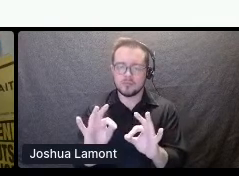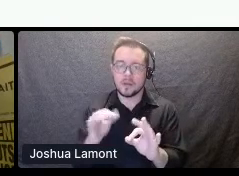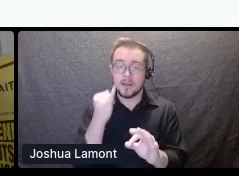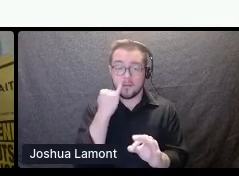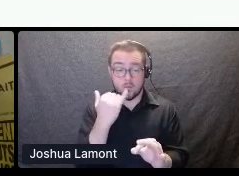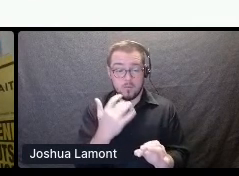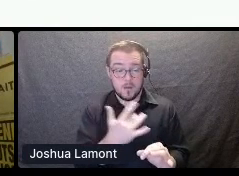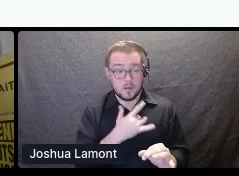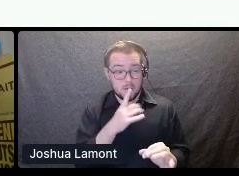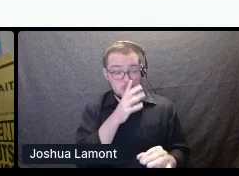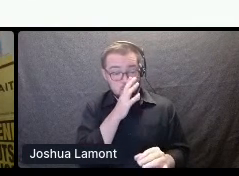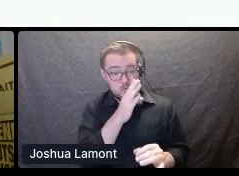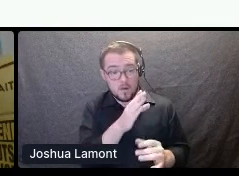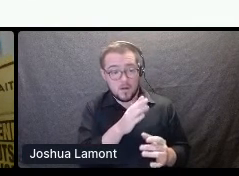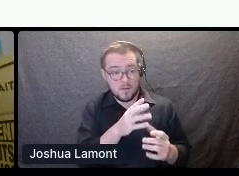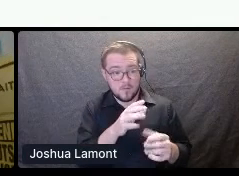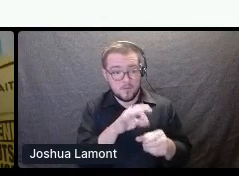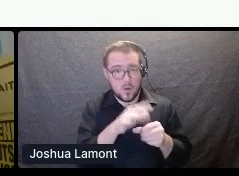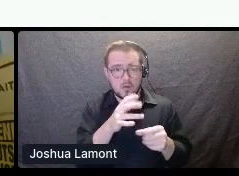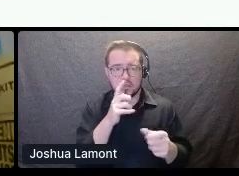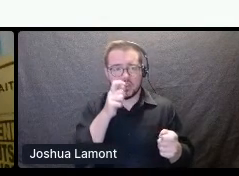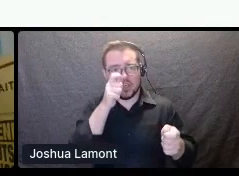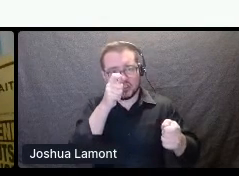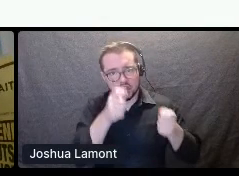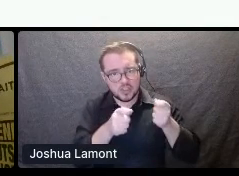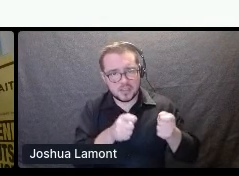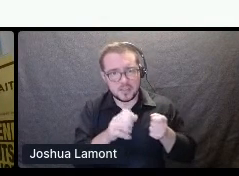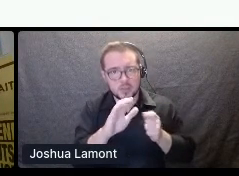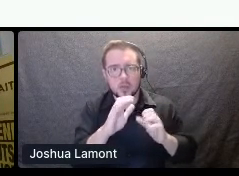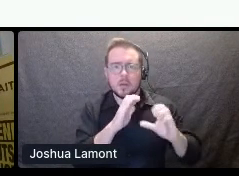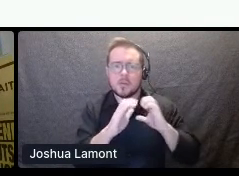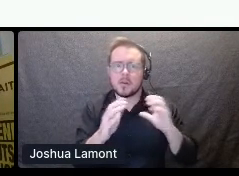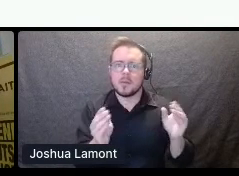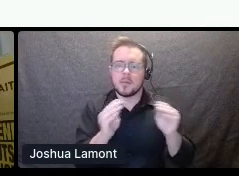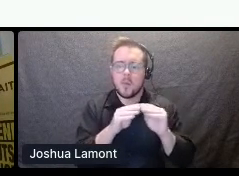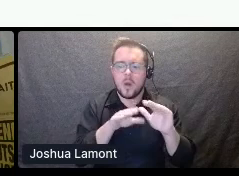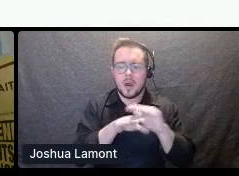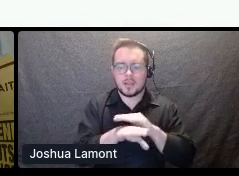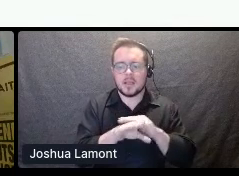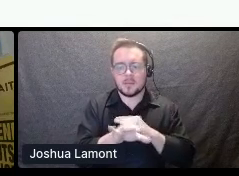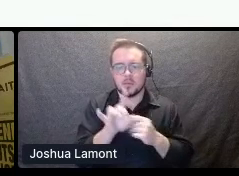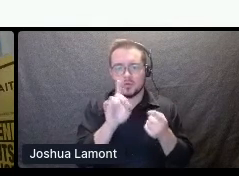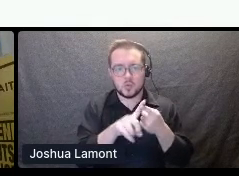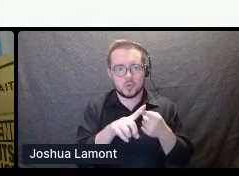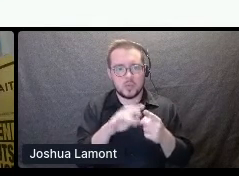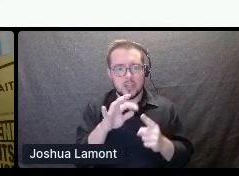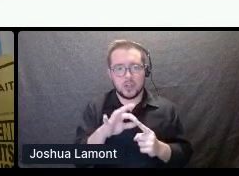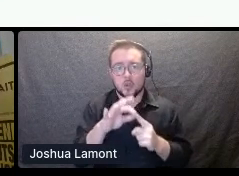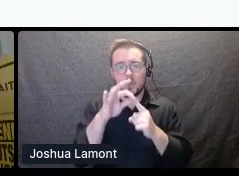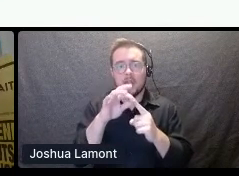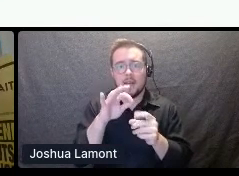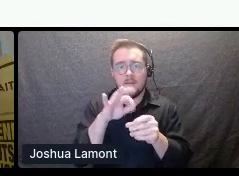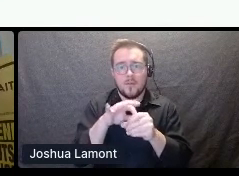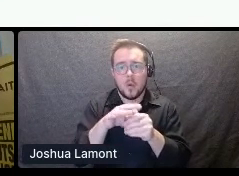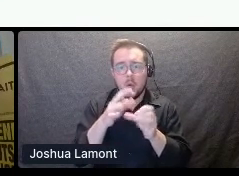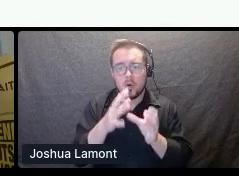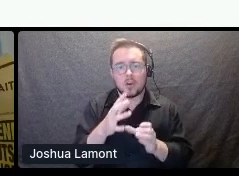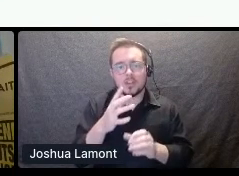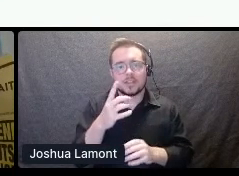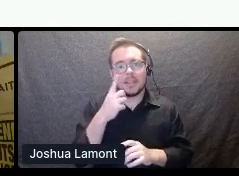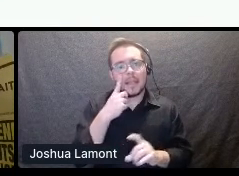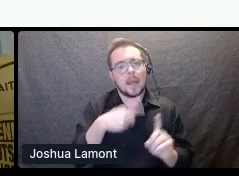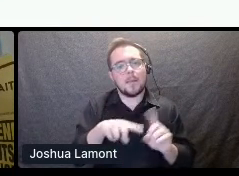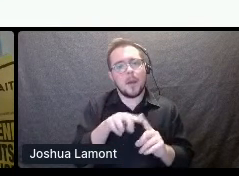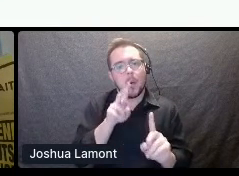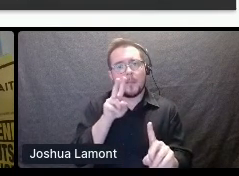voter contact kind of adjusting your communication to be more accessible to a unique voter, just consider applying those shifts